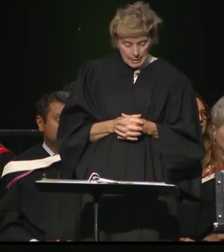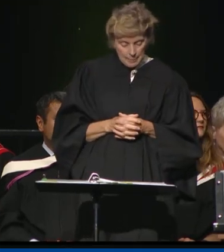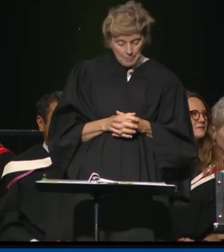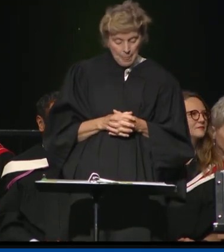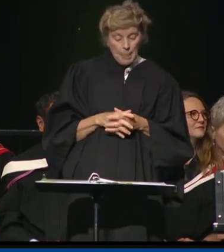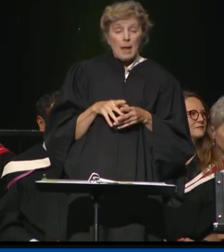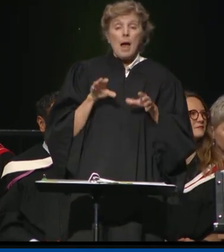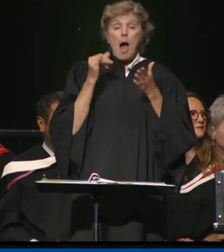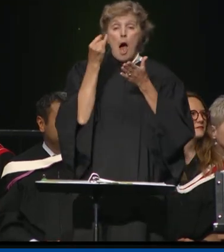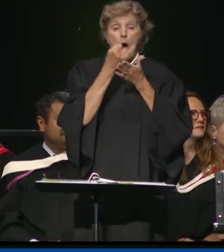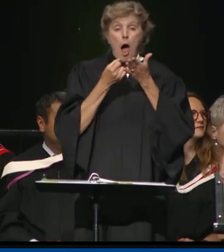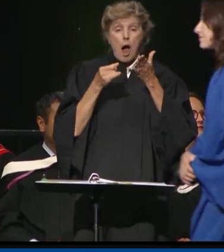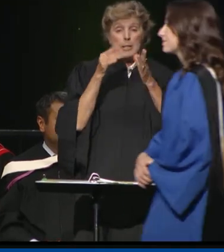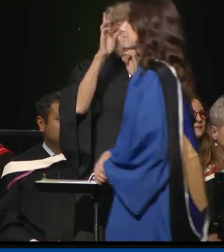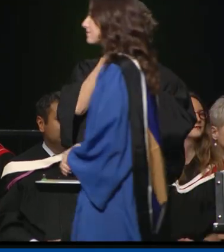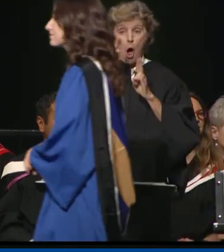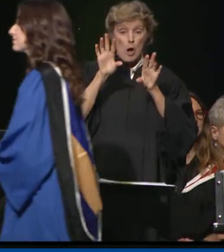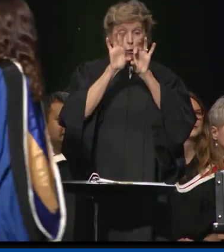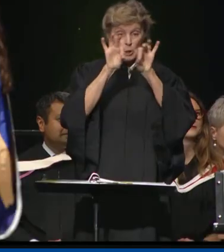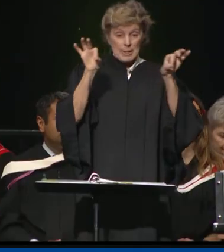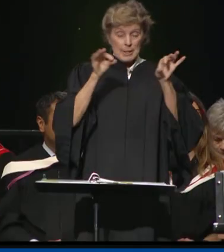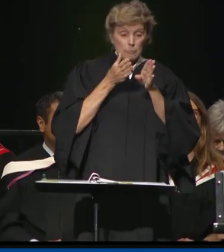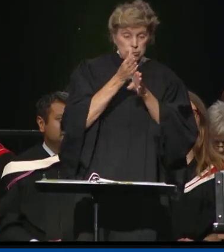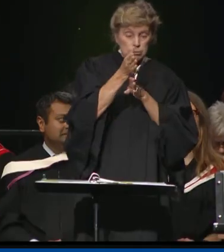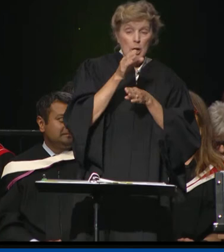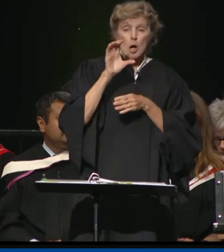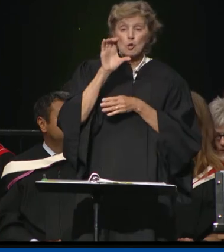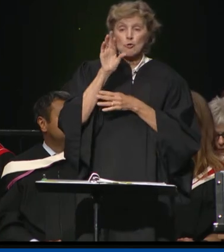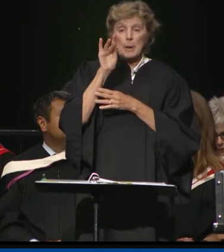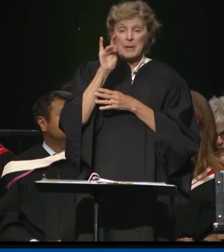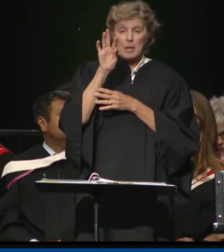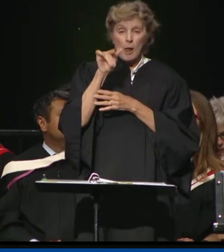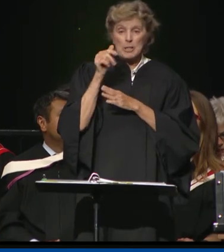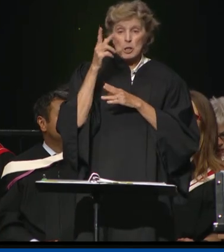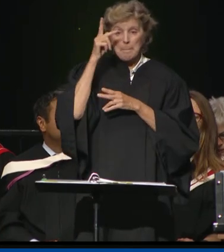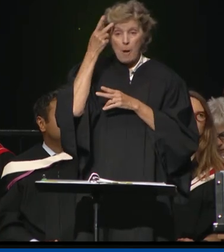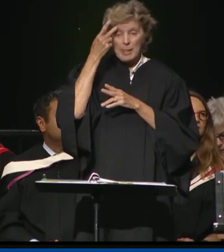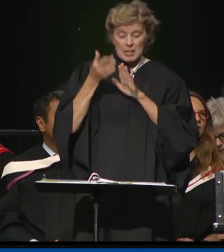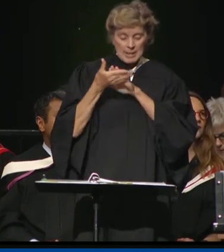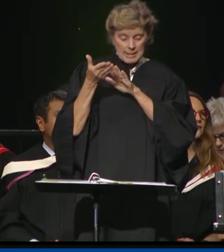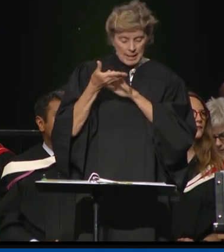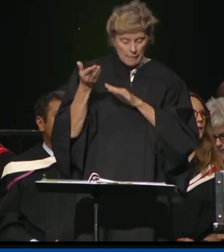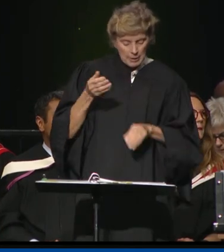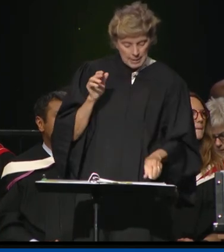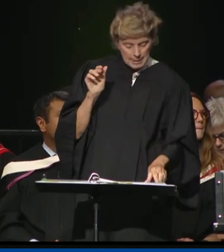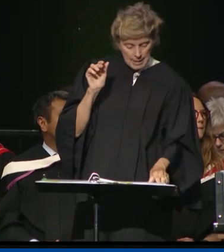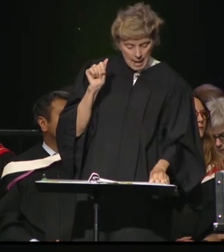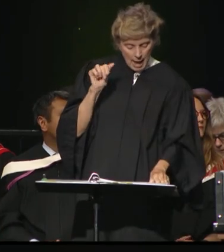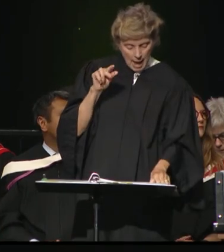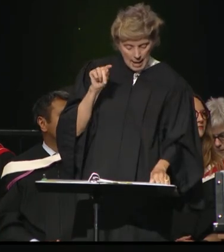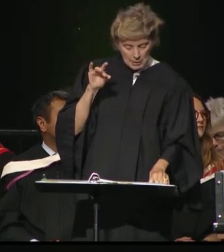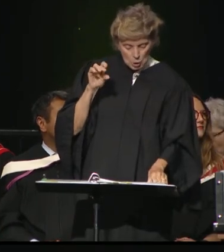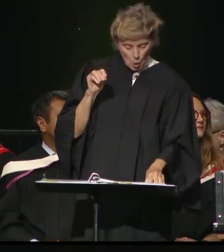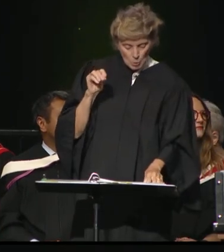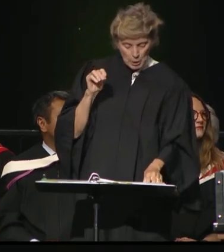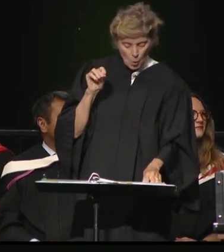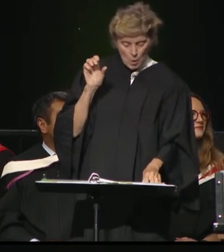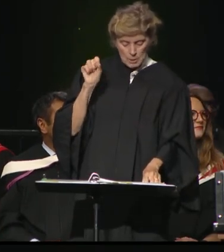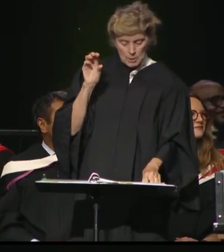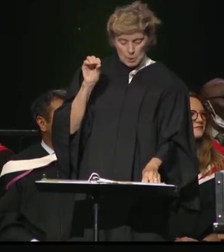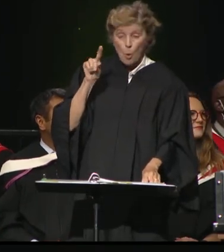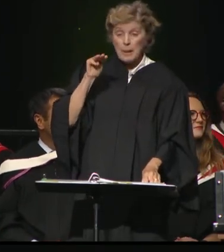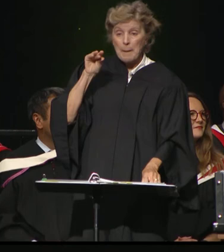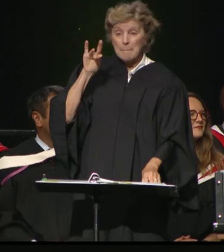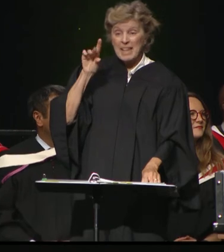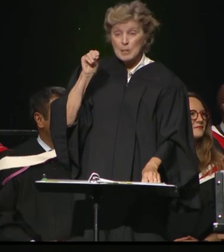Bachelor of Arts Honors, Criminology and Politics and Governance. Antonia Solmito, with distinction.